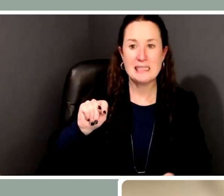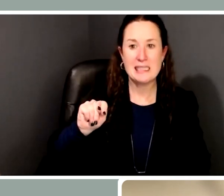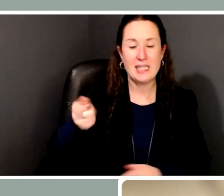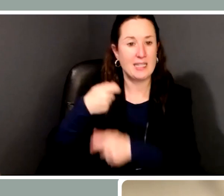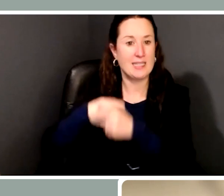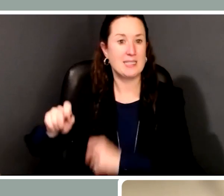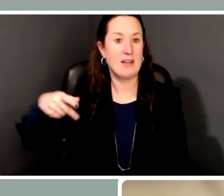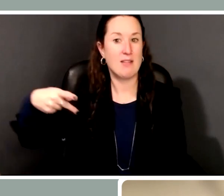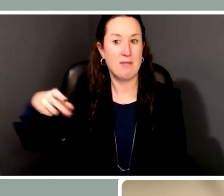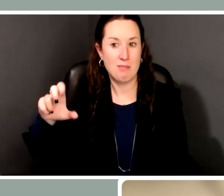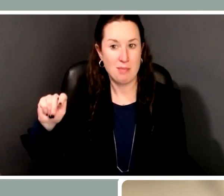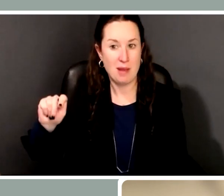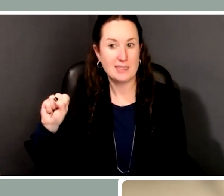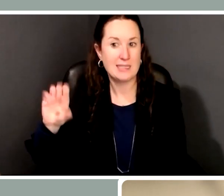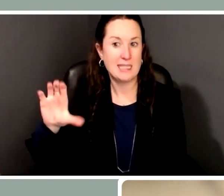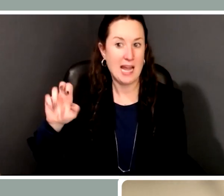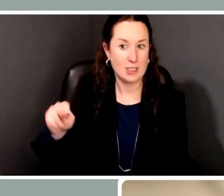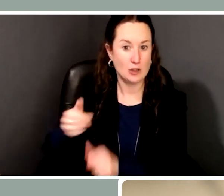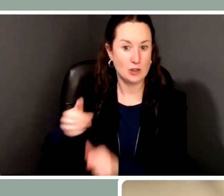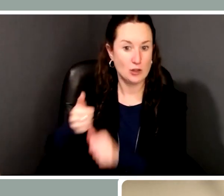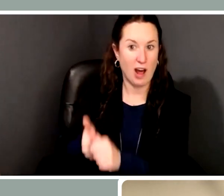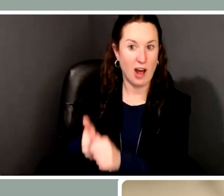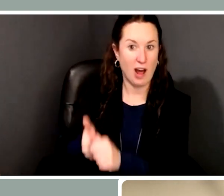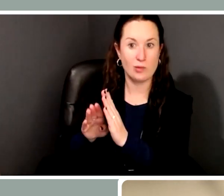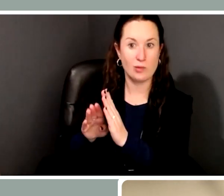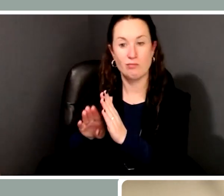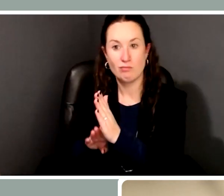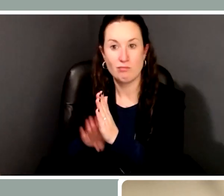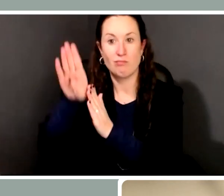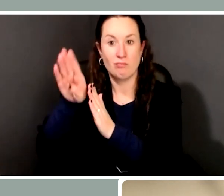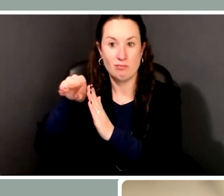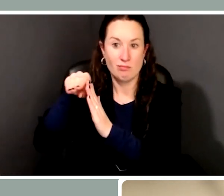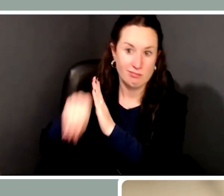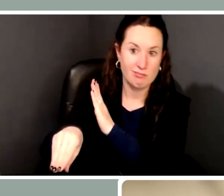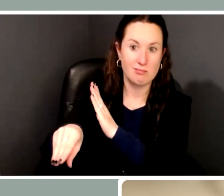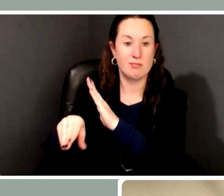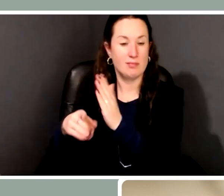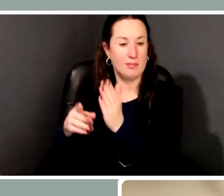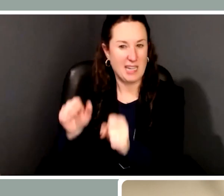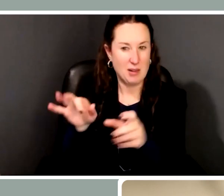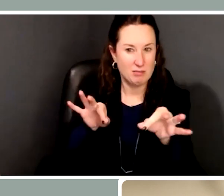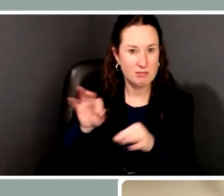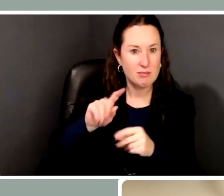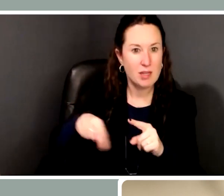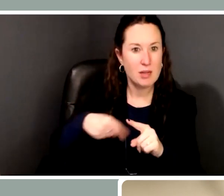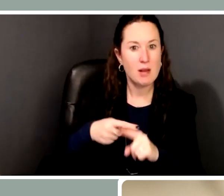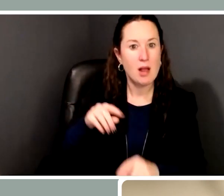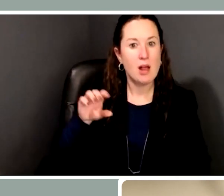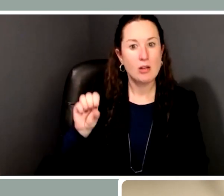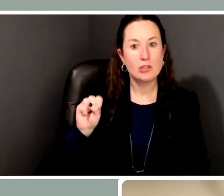follow progression or regression? Can you tell us more about Serena PET